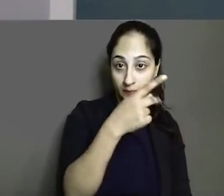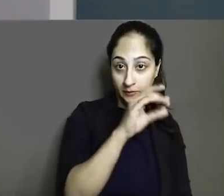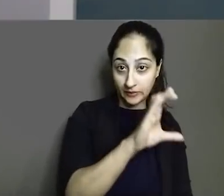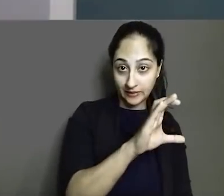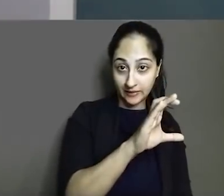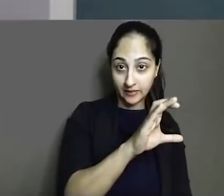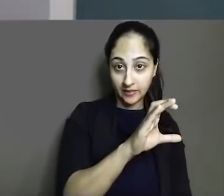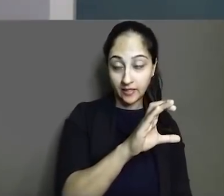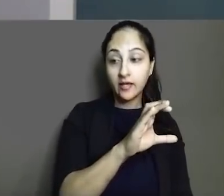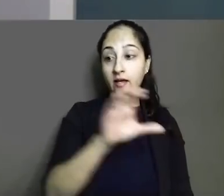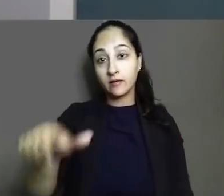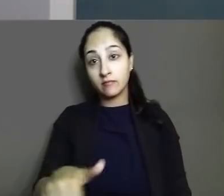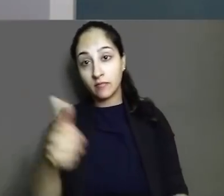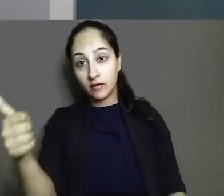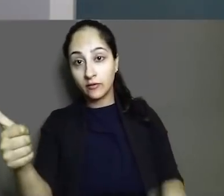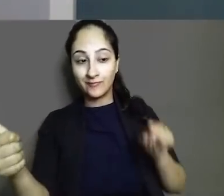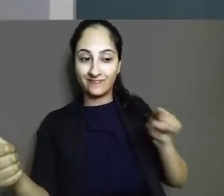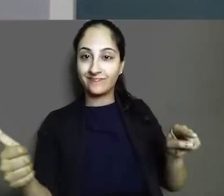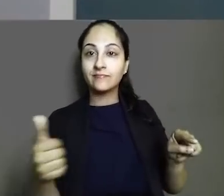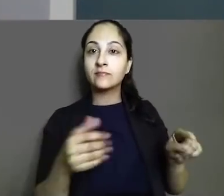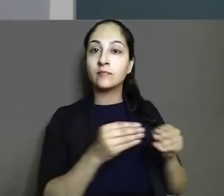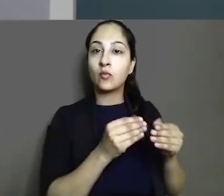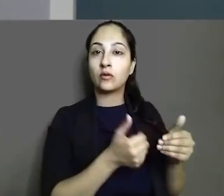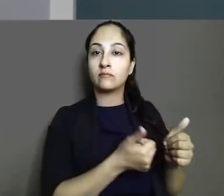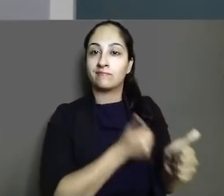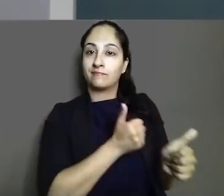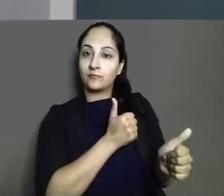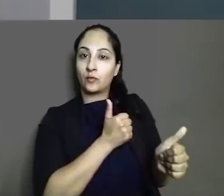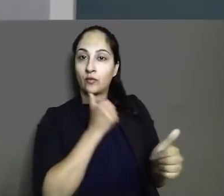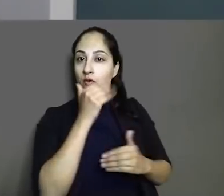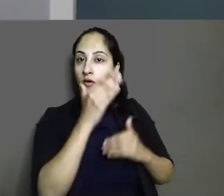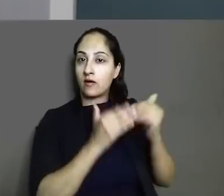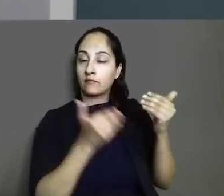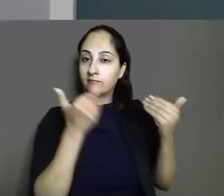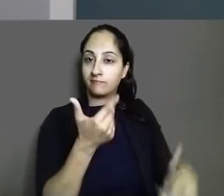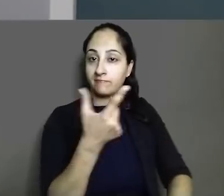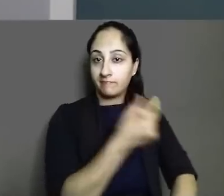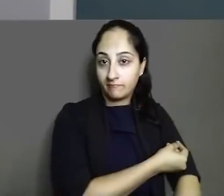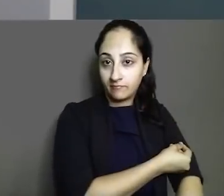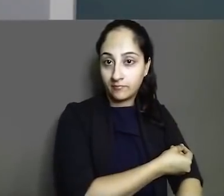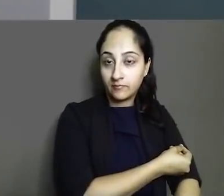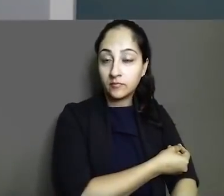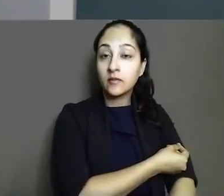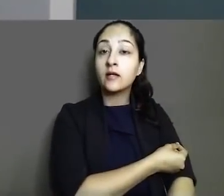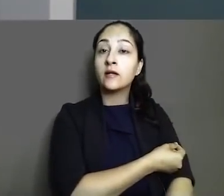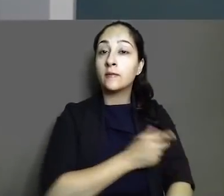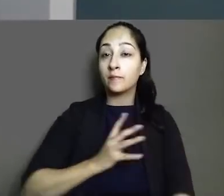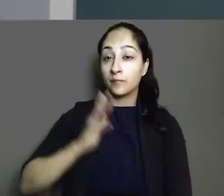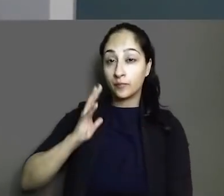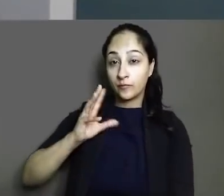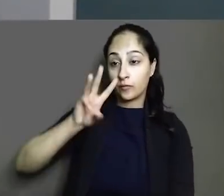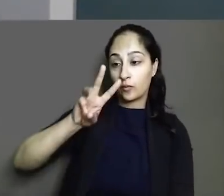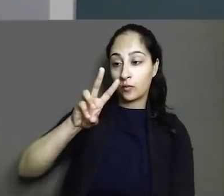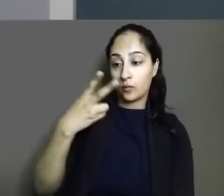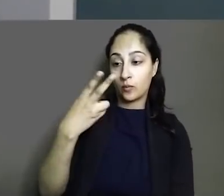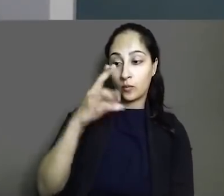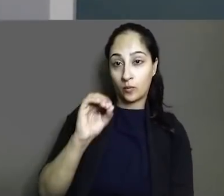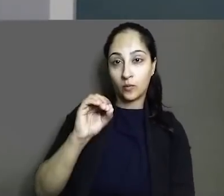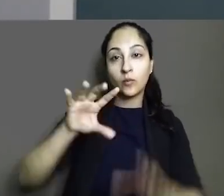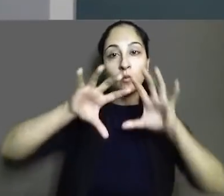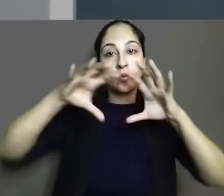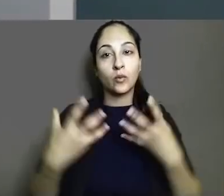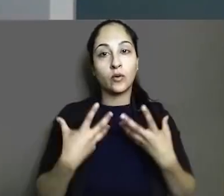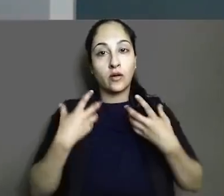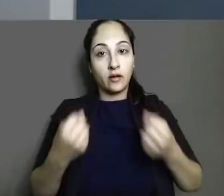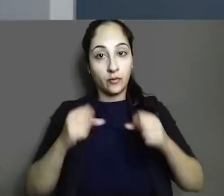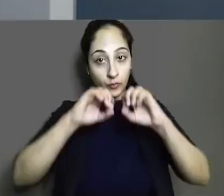the general population. And hesitancy to get vaccines in general is a real issue. I mean, vaccine hesitancy was cited